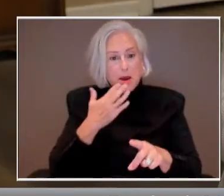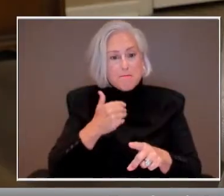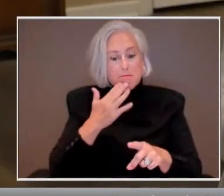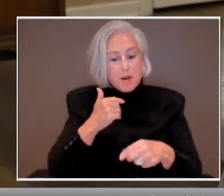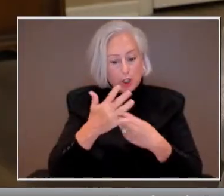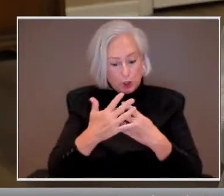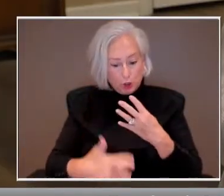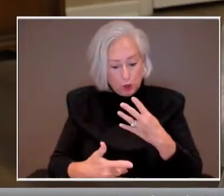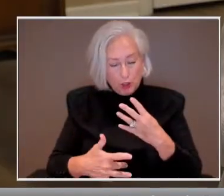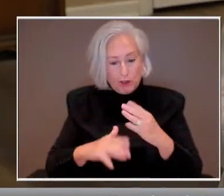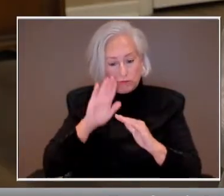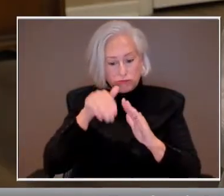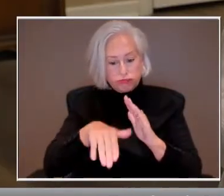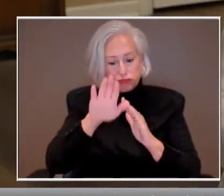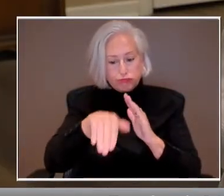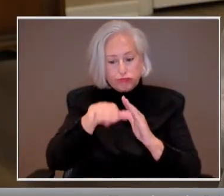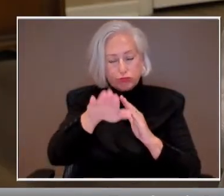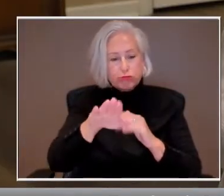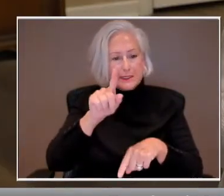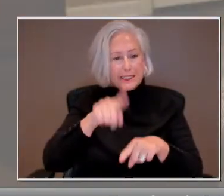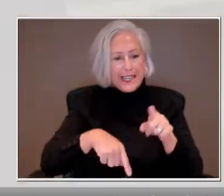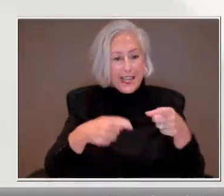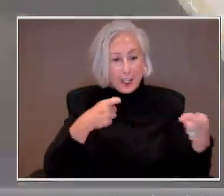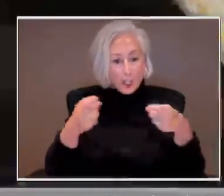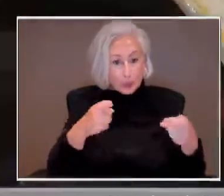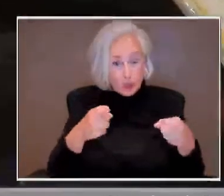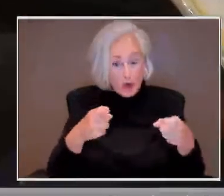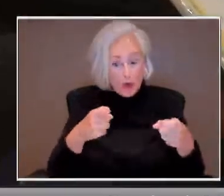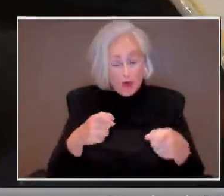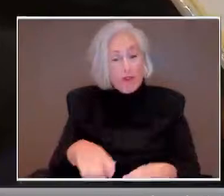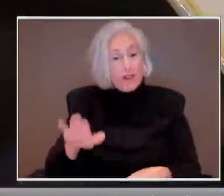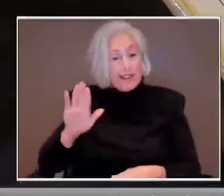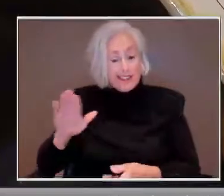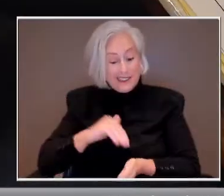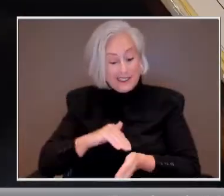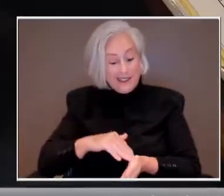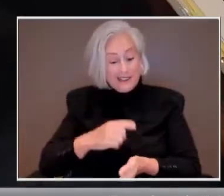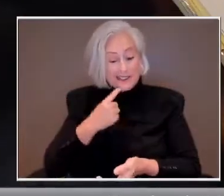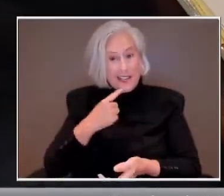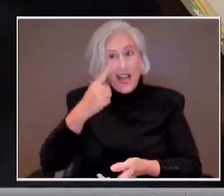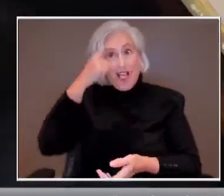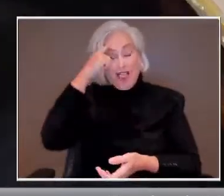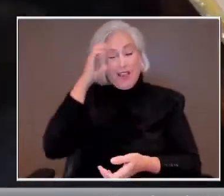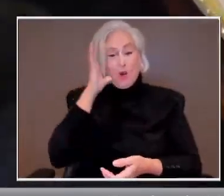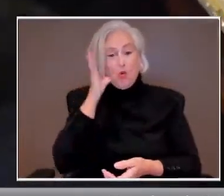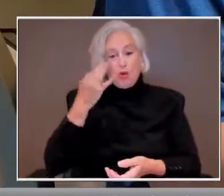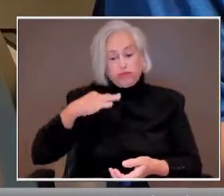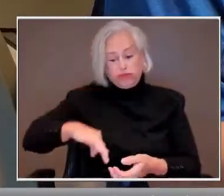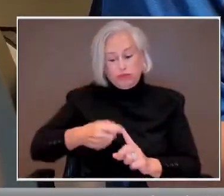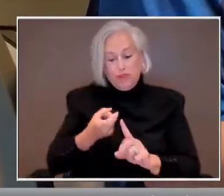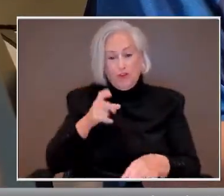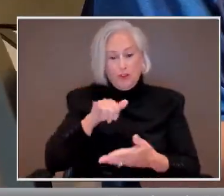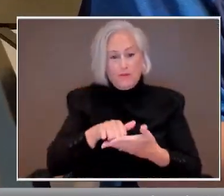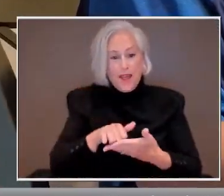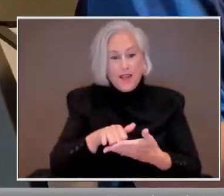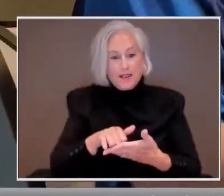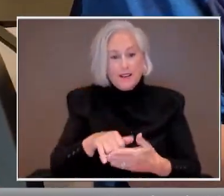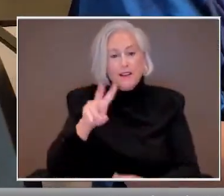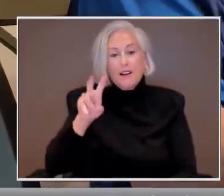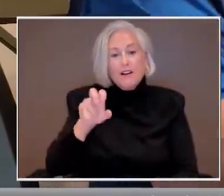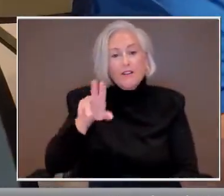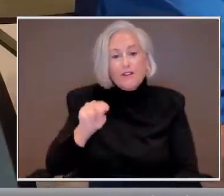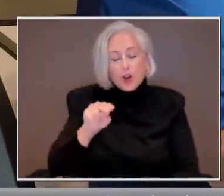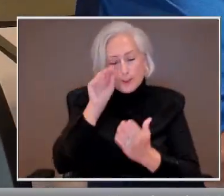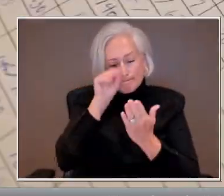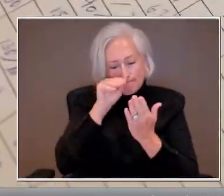time, and she says, I think you'll benefit from this. I'm a firm believer in keeping track. The CARE Collaborative inspired